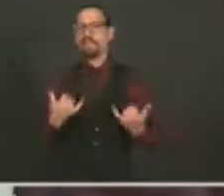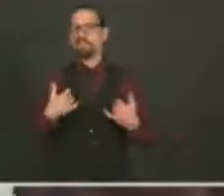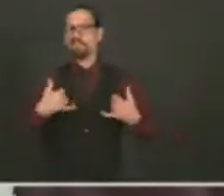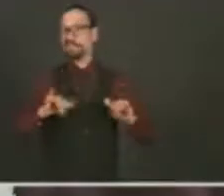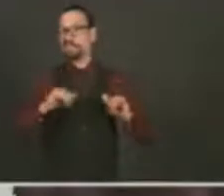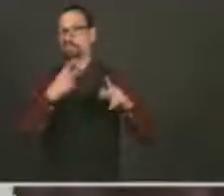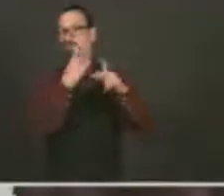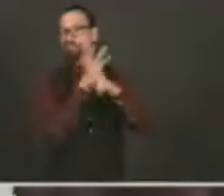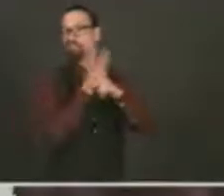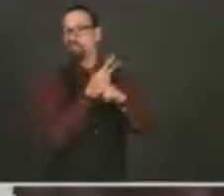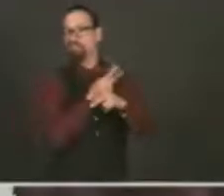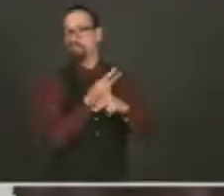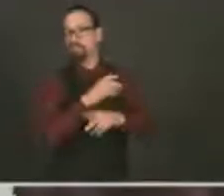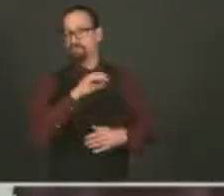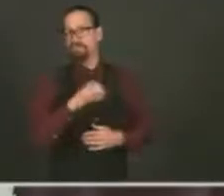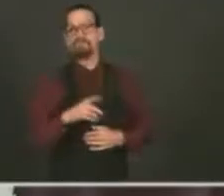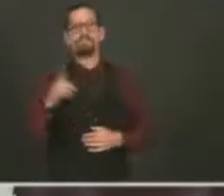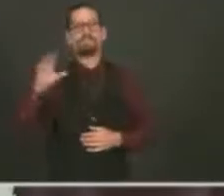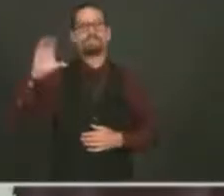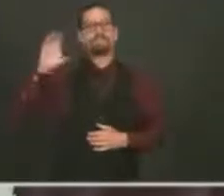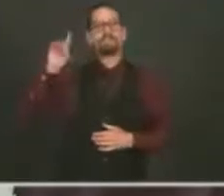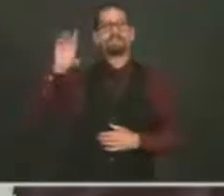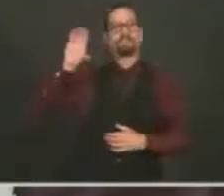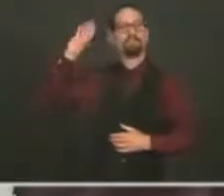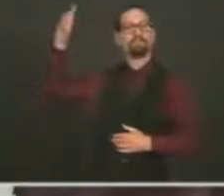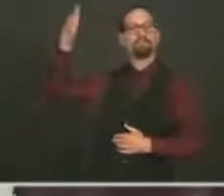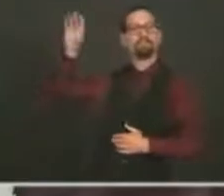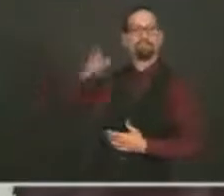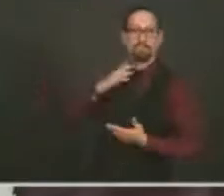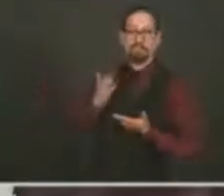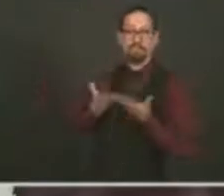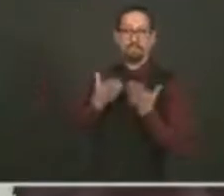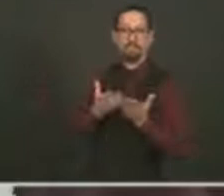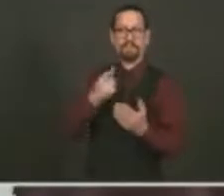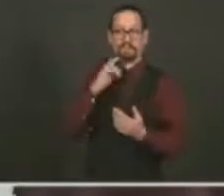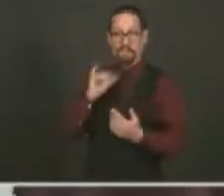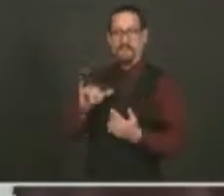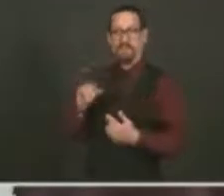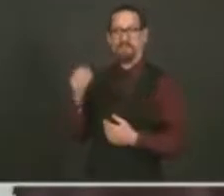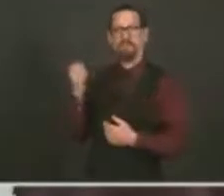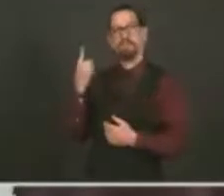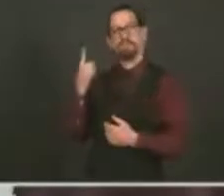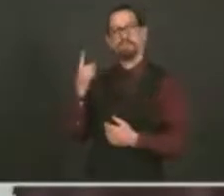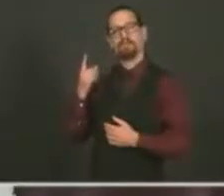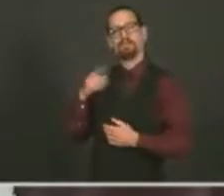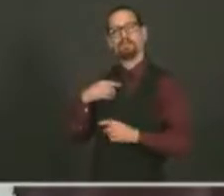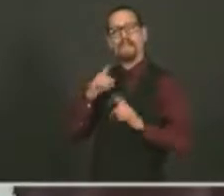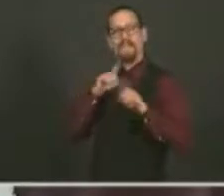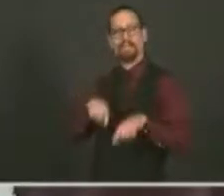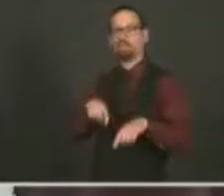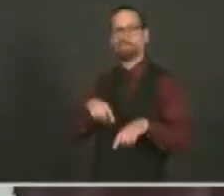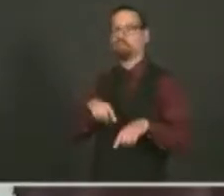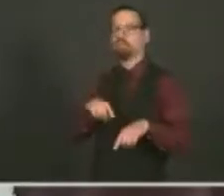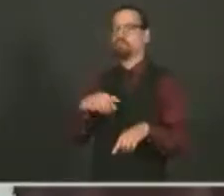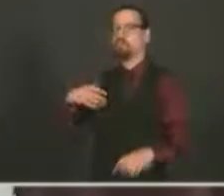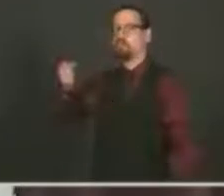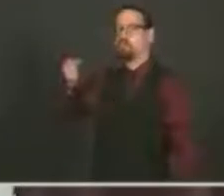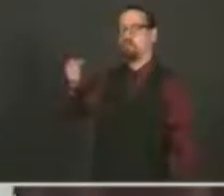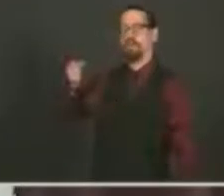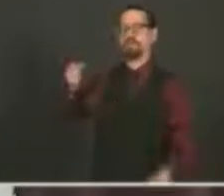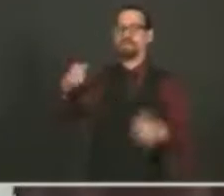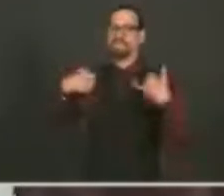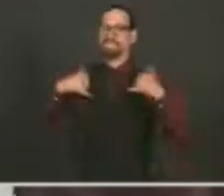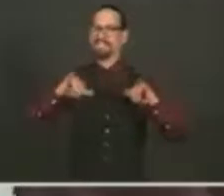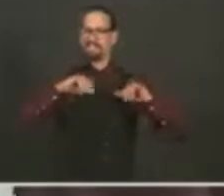CDC has suggested as well. And I'll reserve that. We'll come back to you with what our